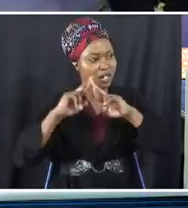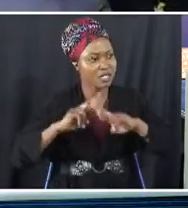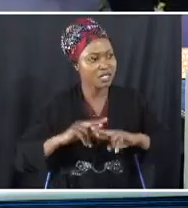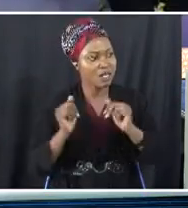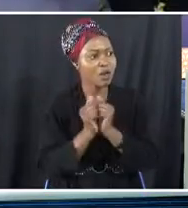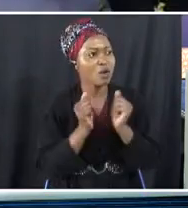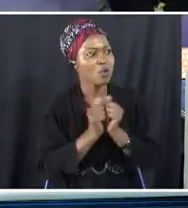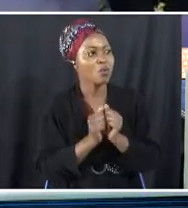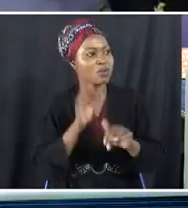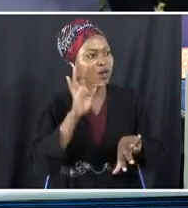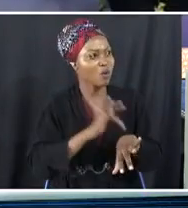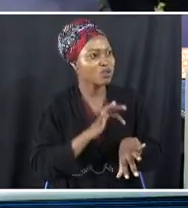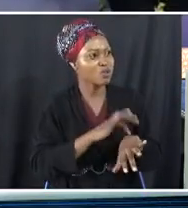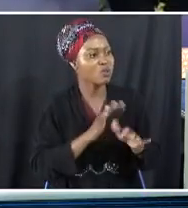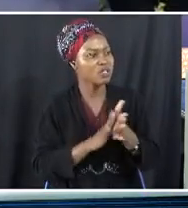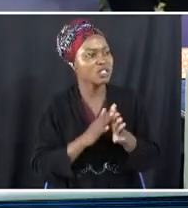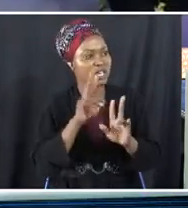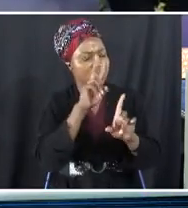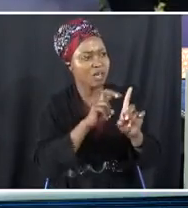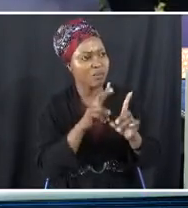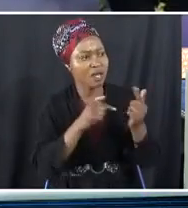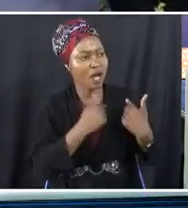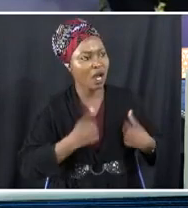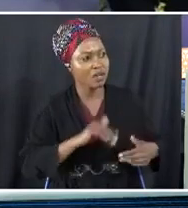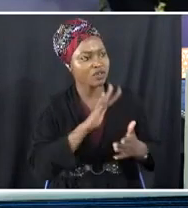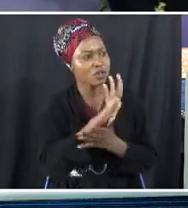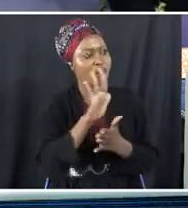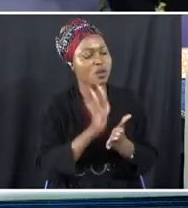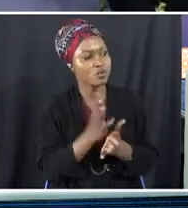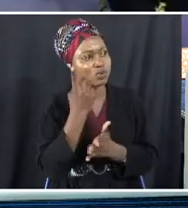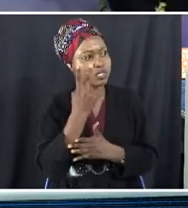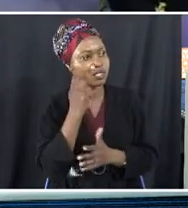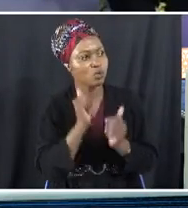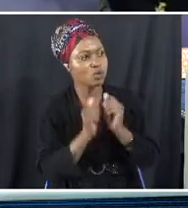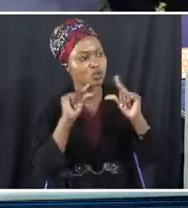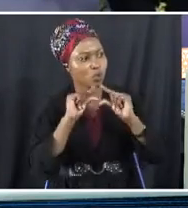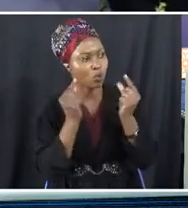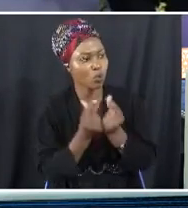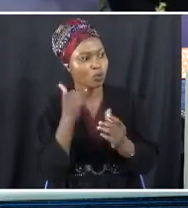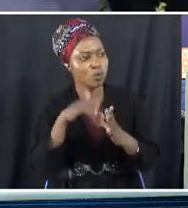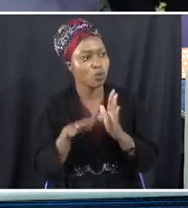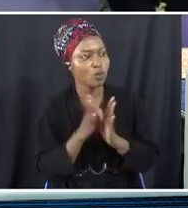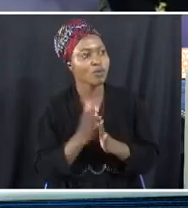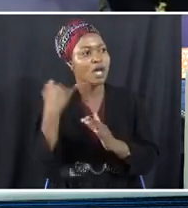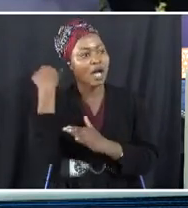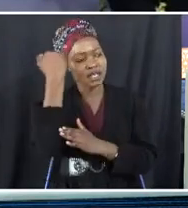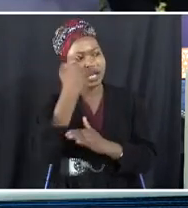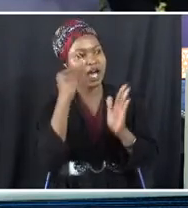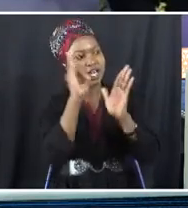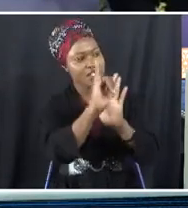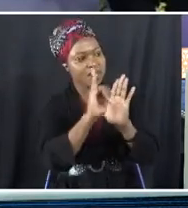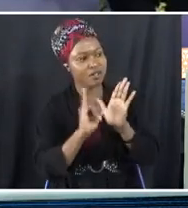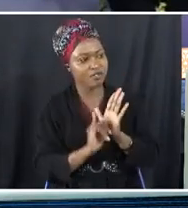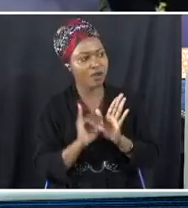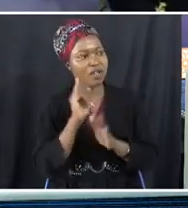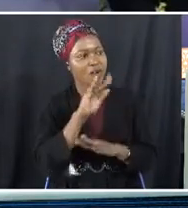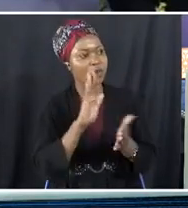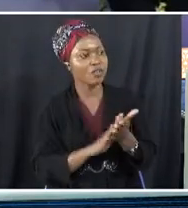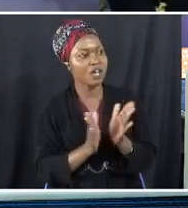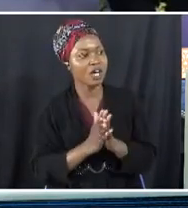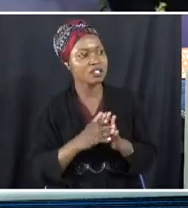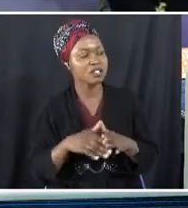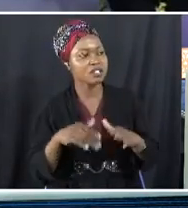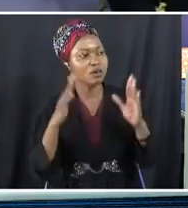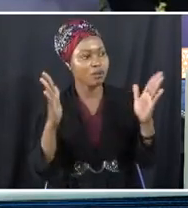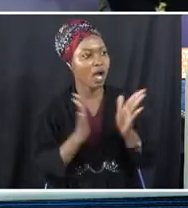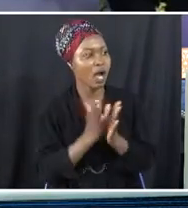your conscience and examining your heart to see which group you shall identify on that fateful day,